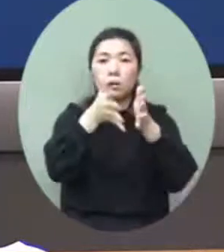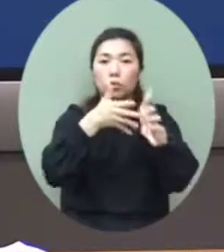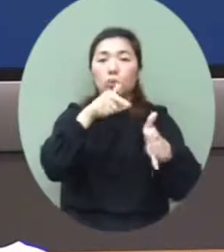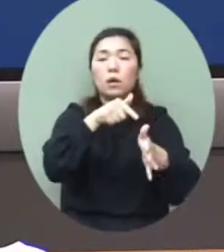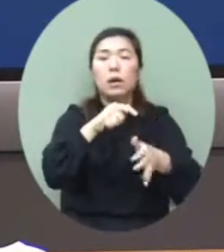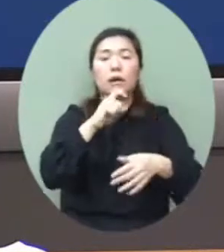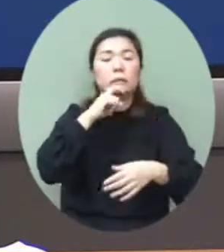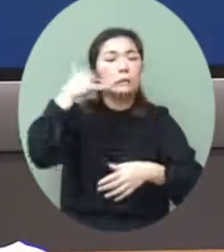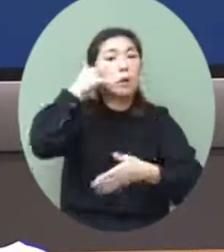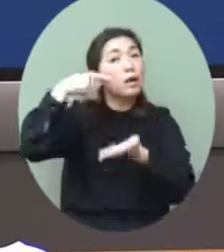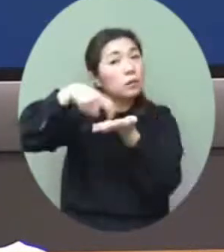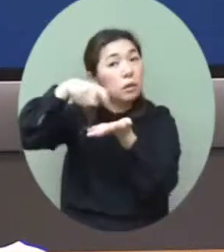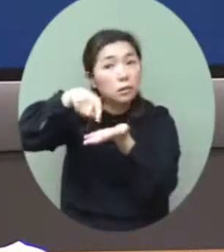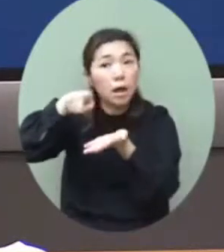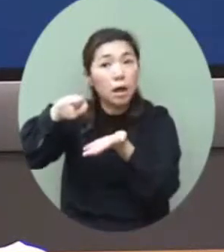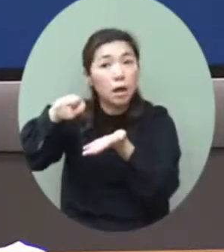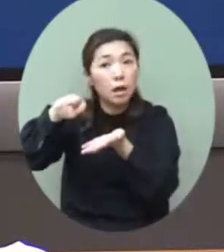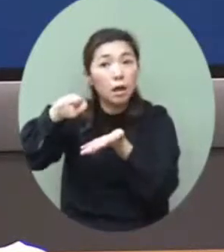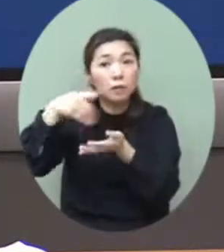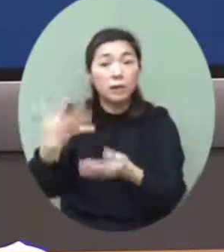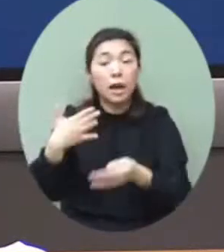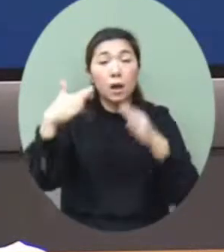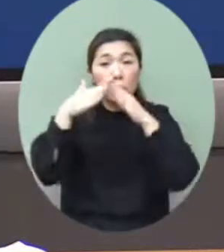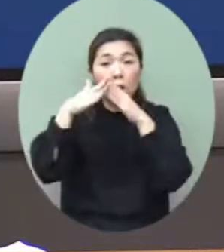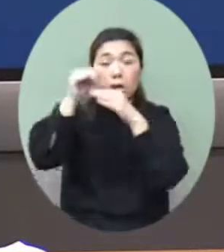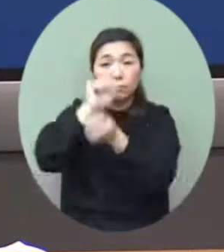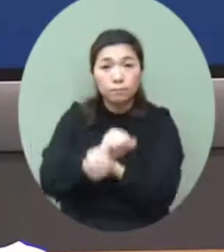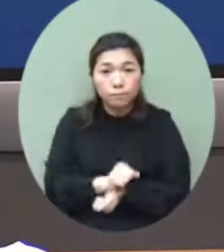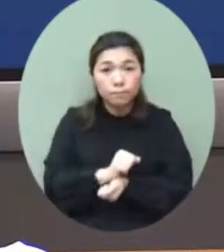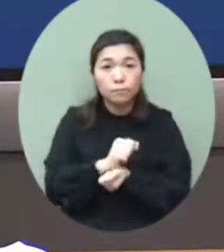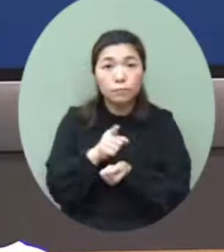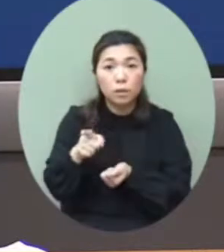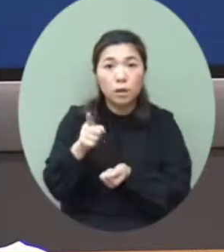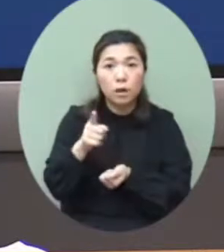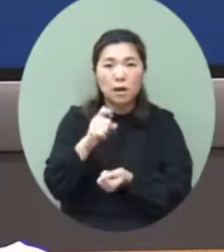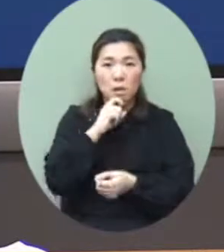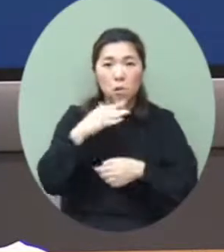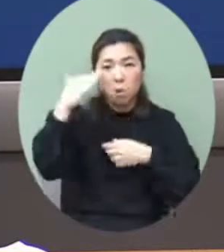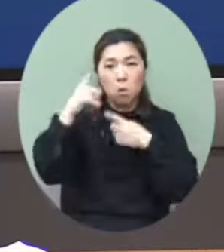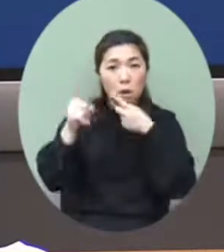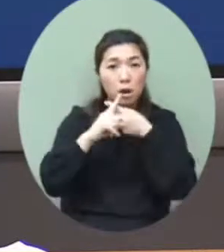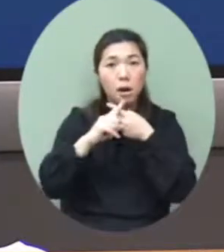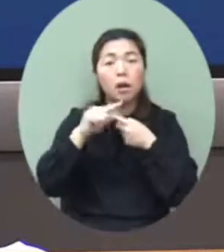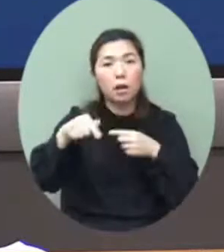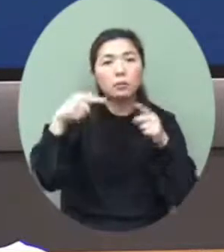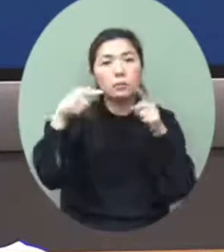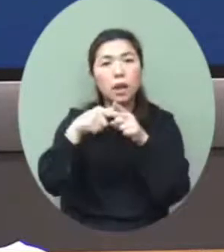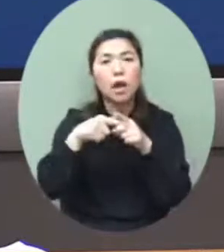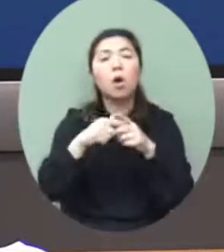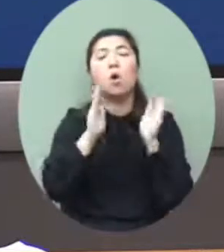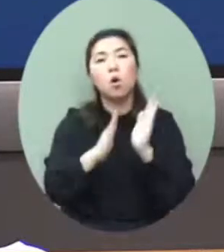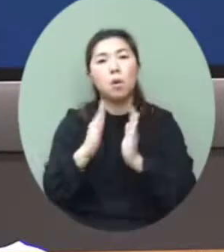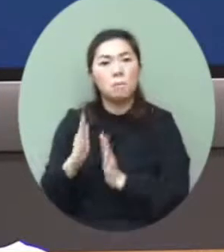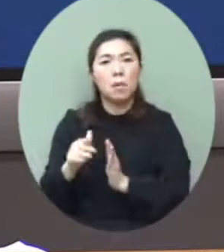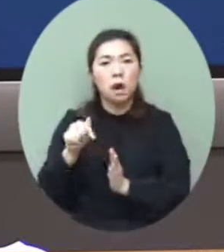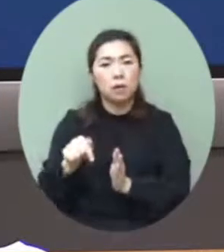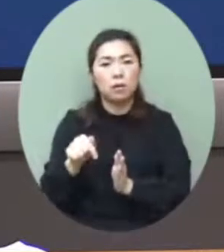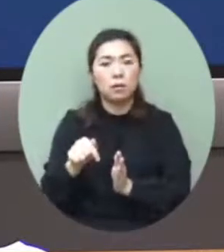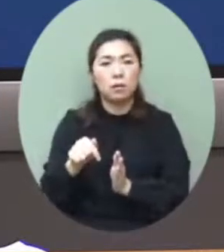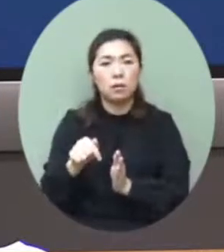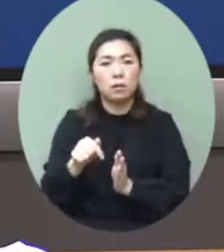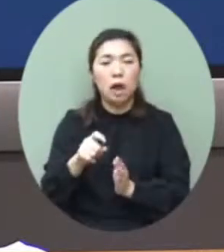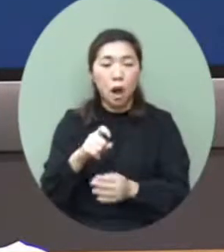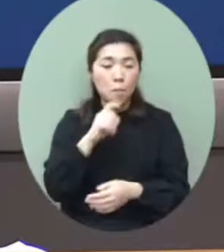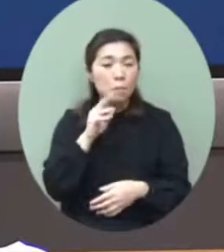also the patient support call center of hospital authority will also take the initiative to